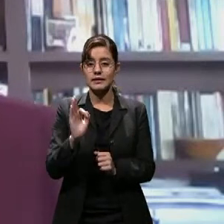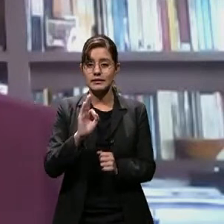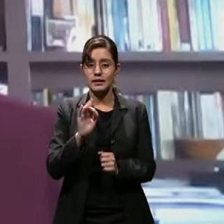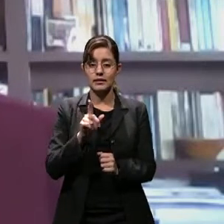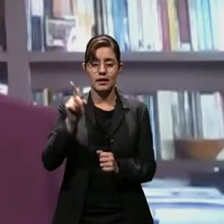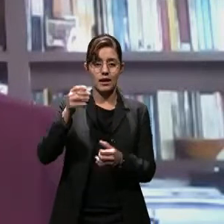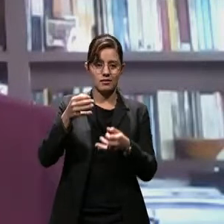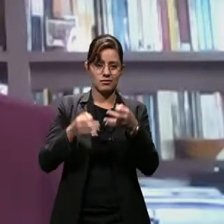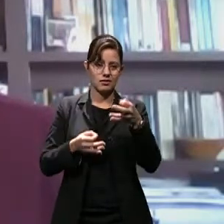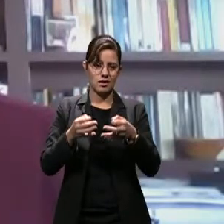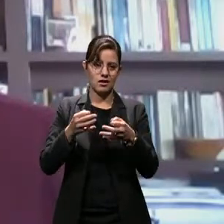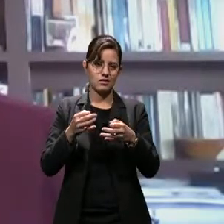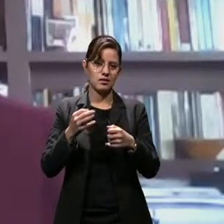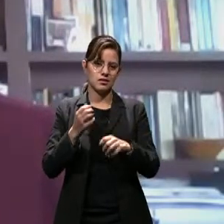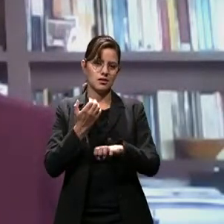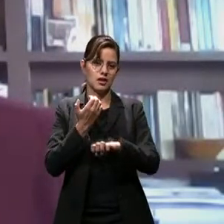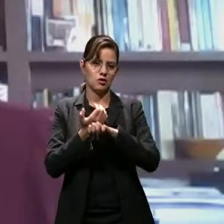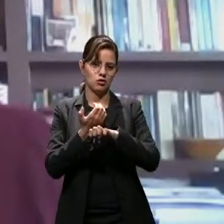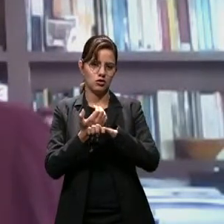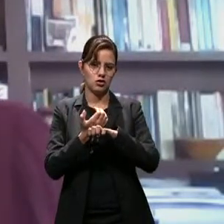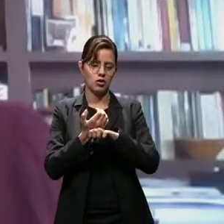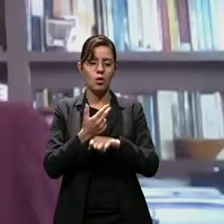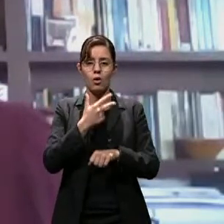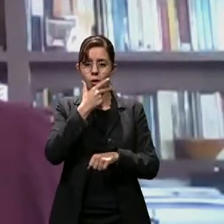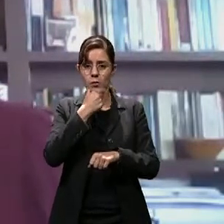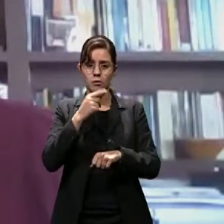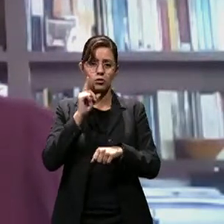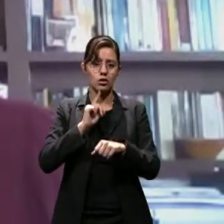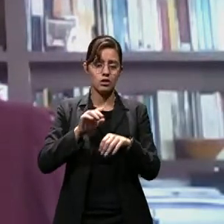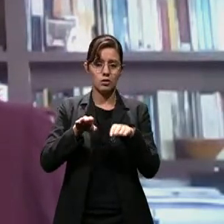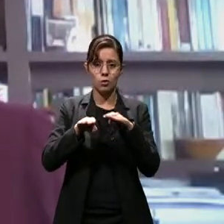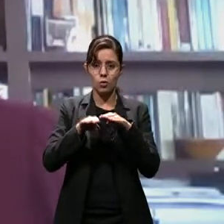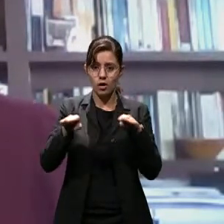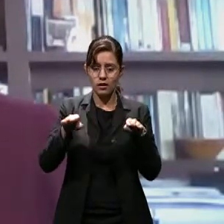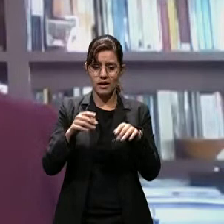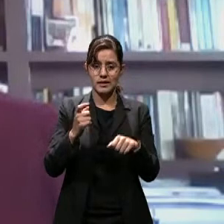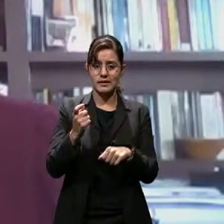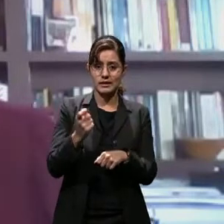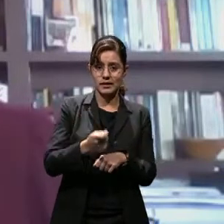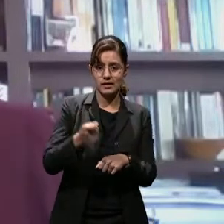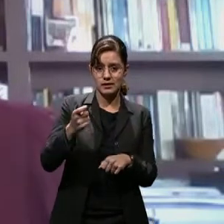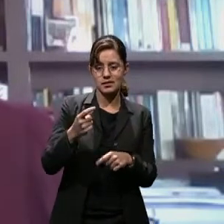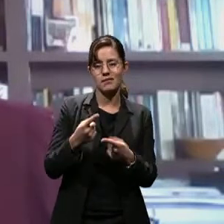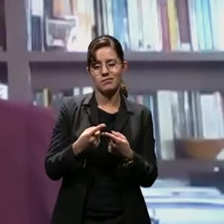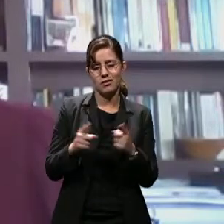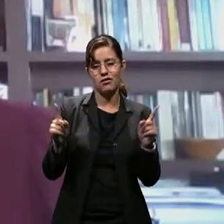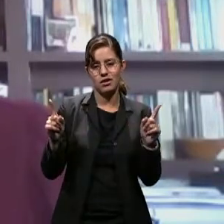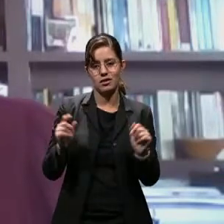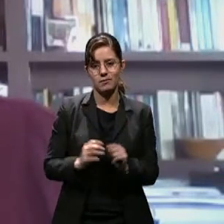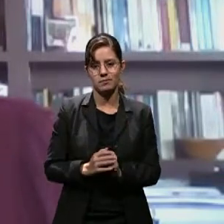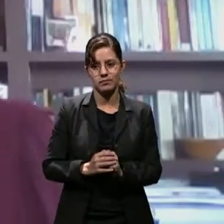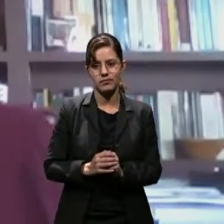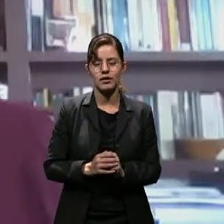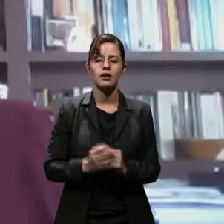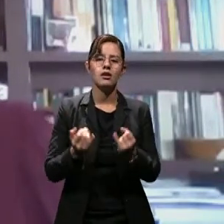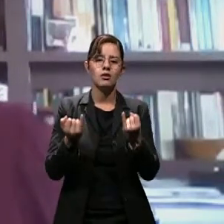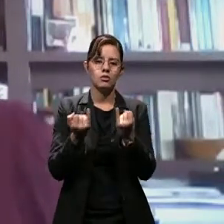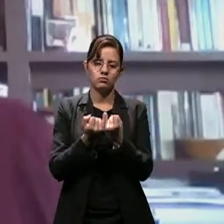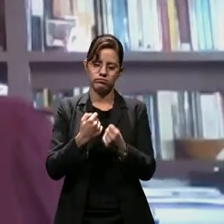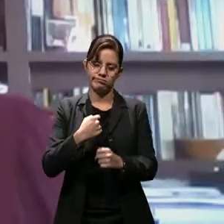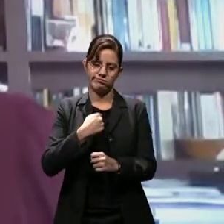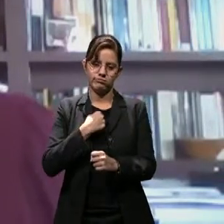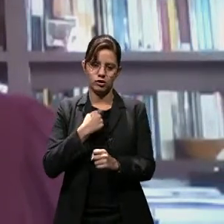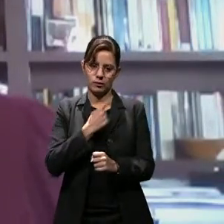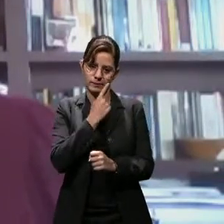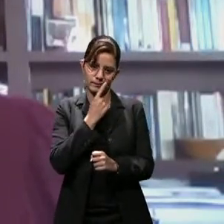been or their member would have been in a parity manner, the ruling should have been different. And